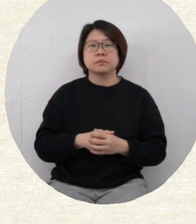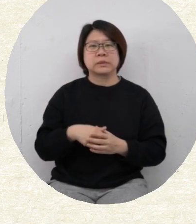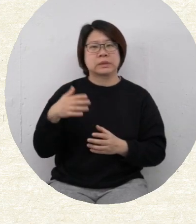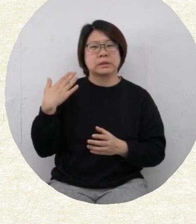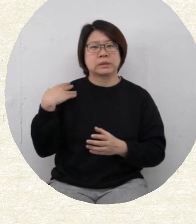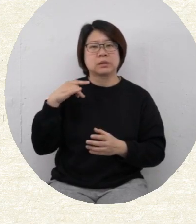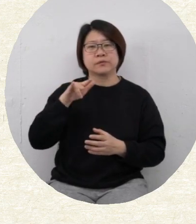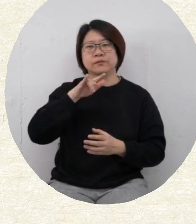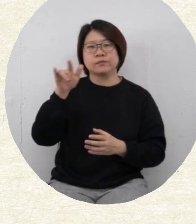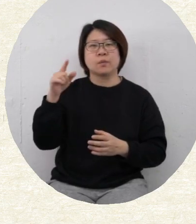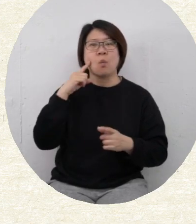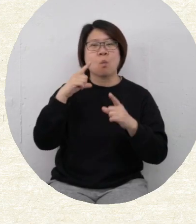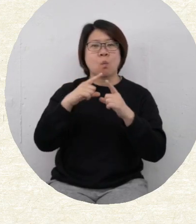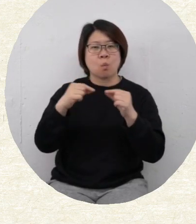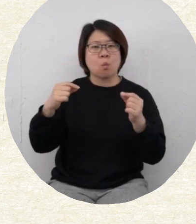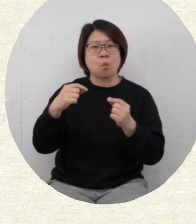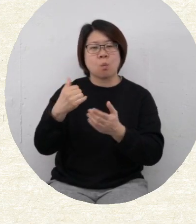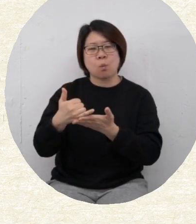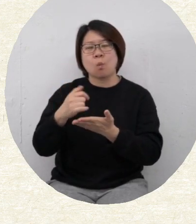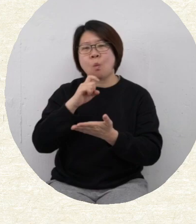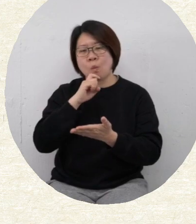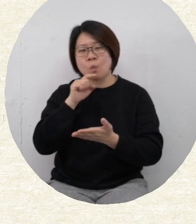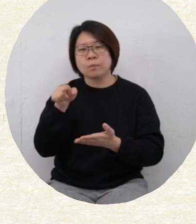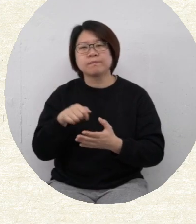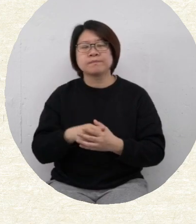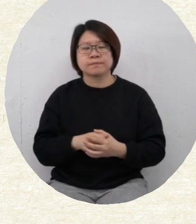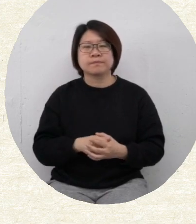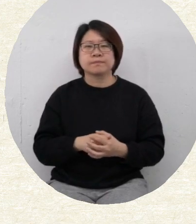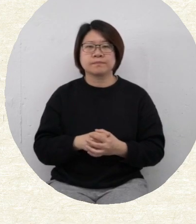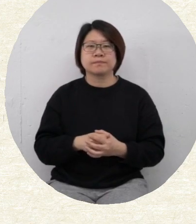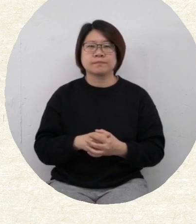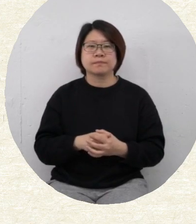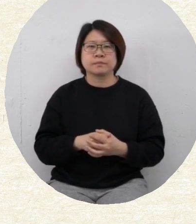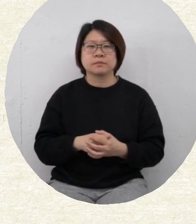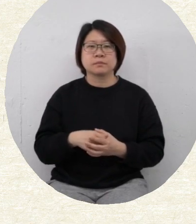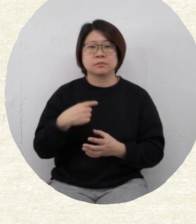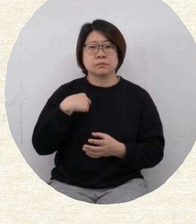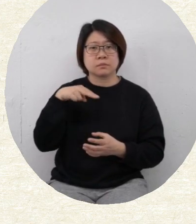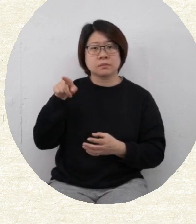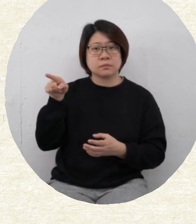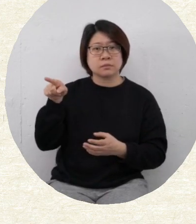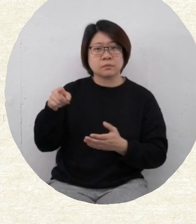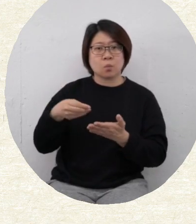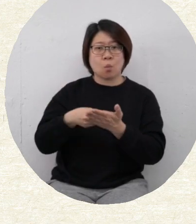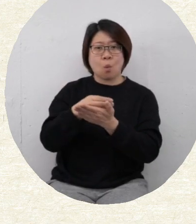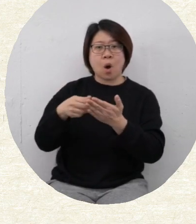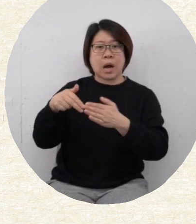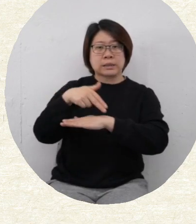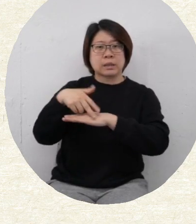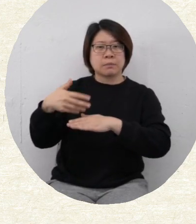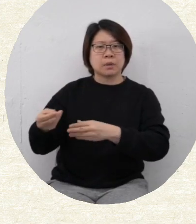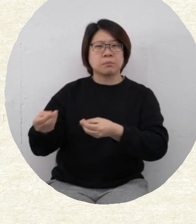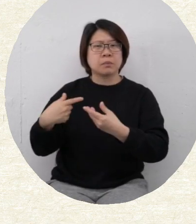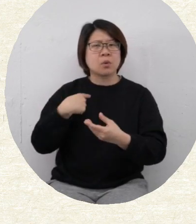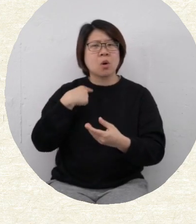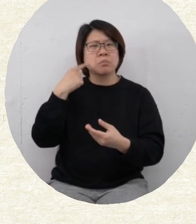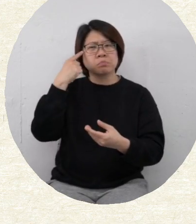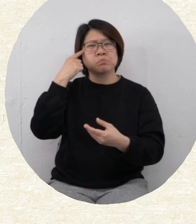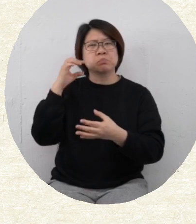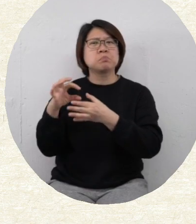He spawned in the late 19th century and passed away, I think, in the